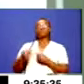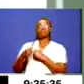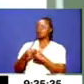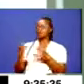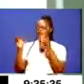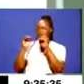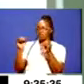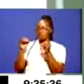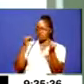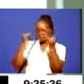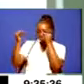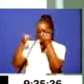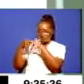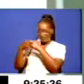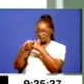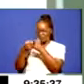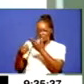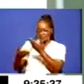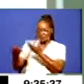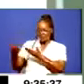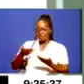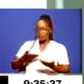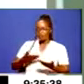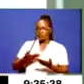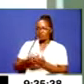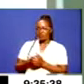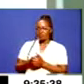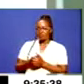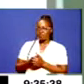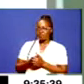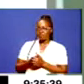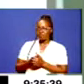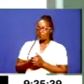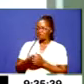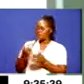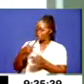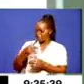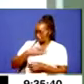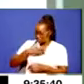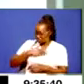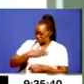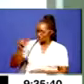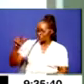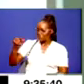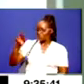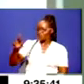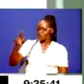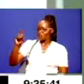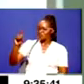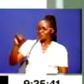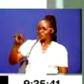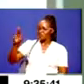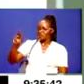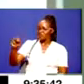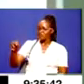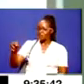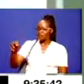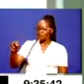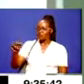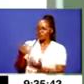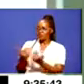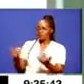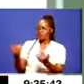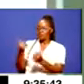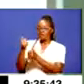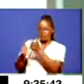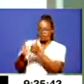innovations come with challenges. And as Gradient, who works in very challenging environments, we've come up with equipments which